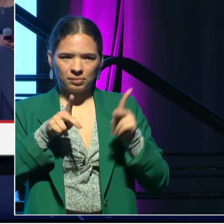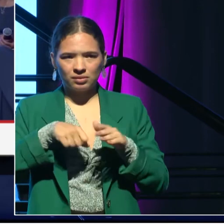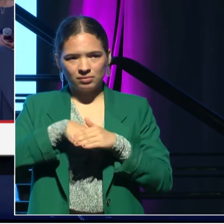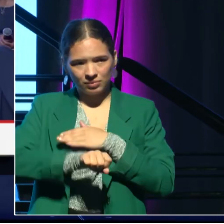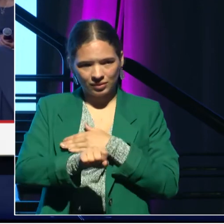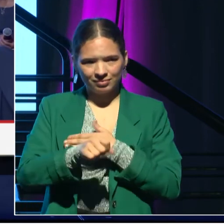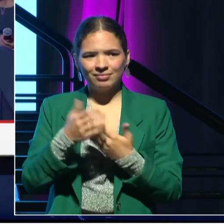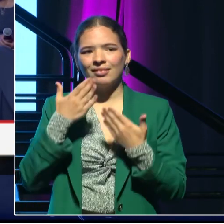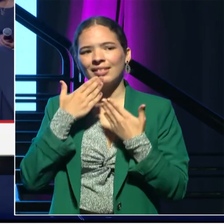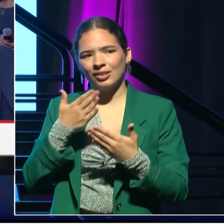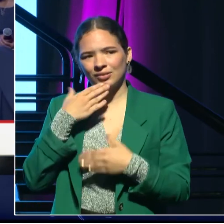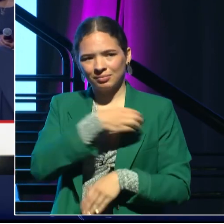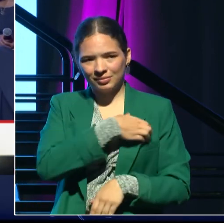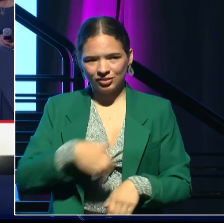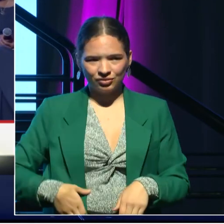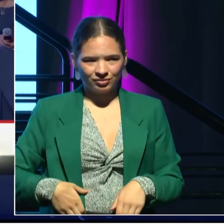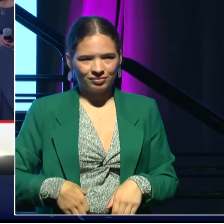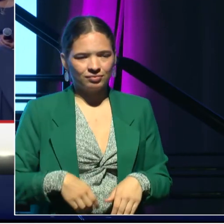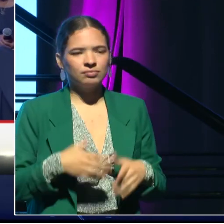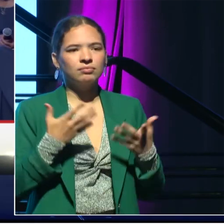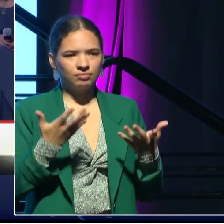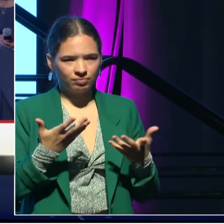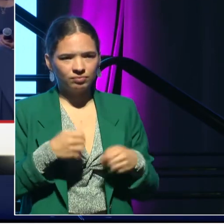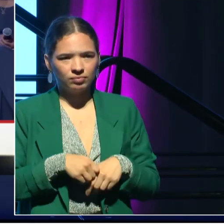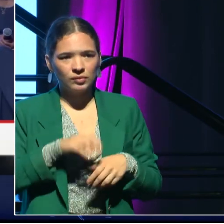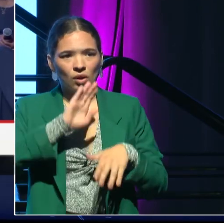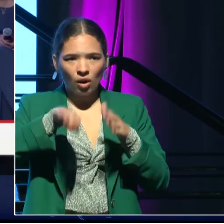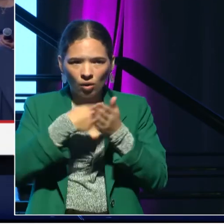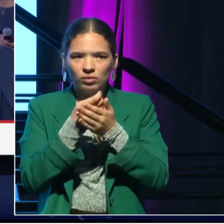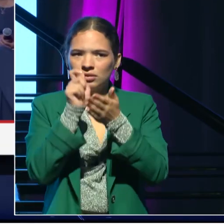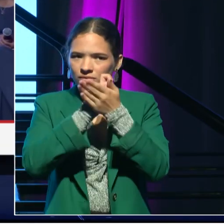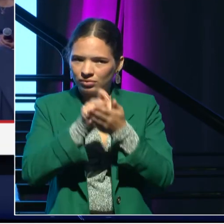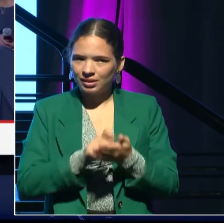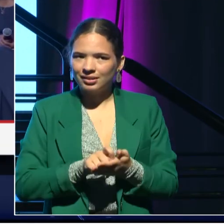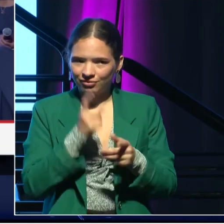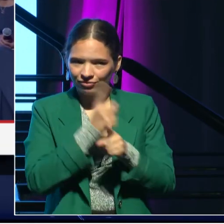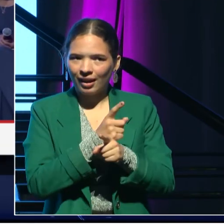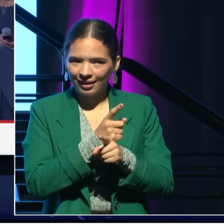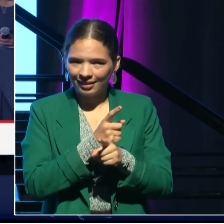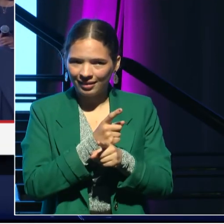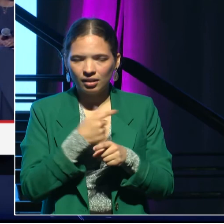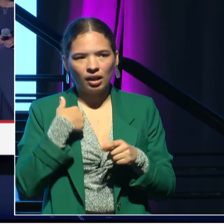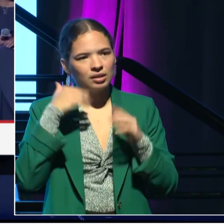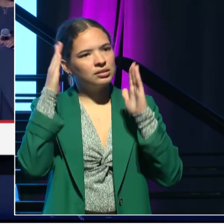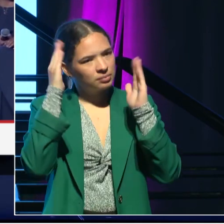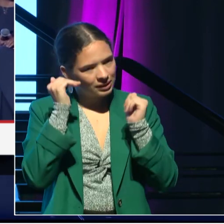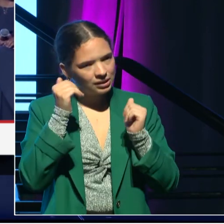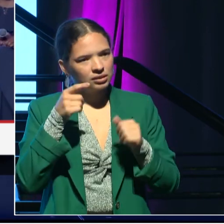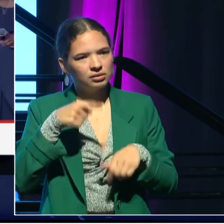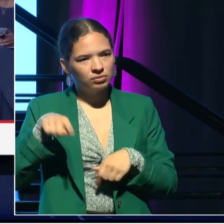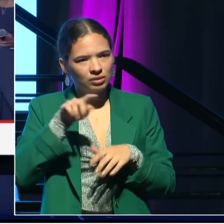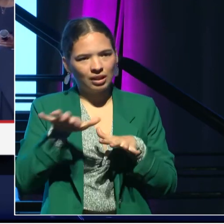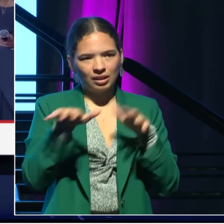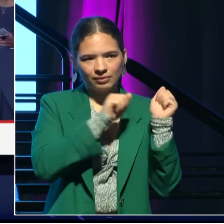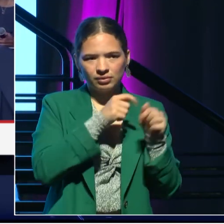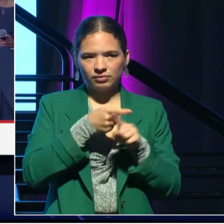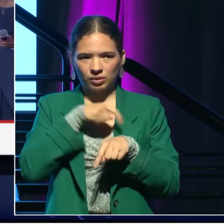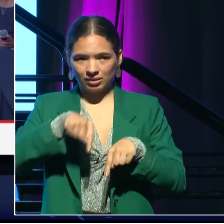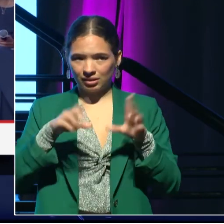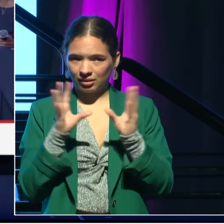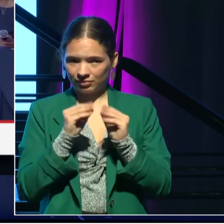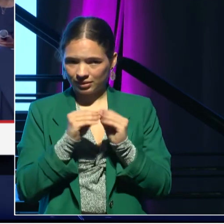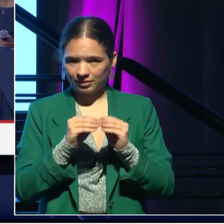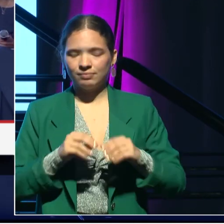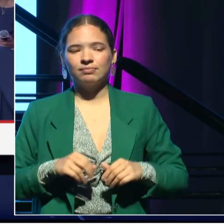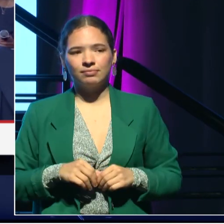heard it. I know you all took copious notes, okay? We are expecting that folks will leave this summit and